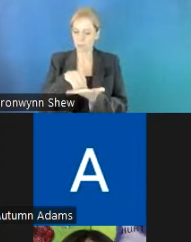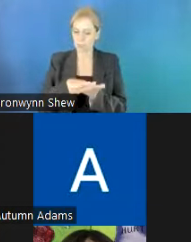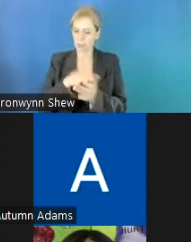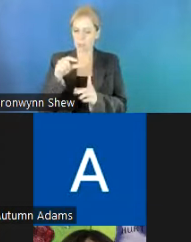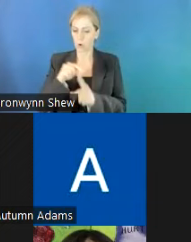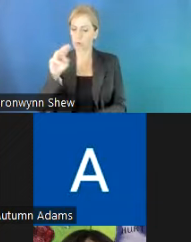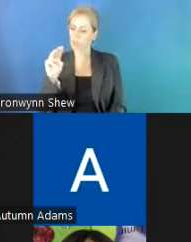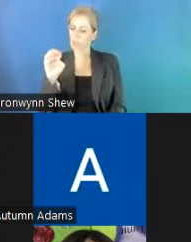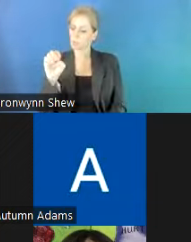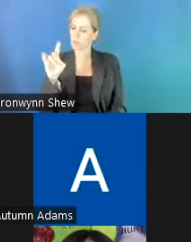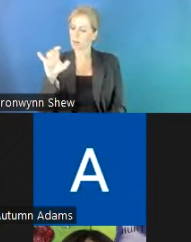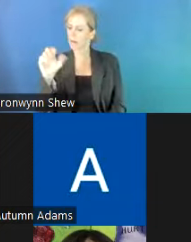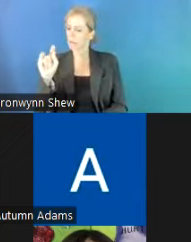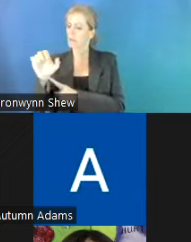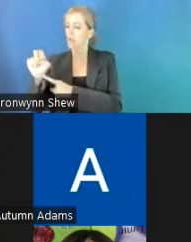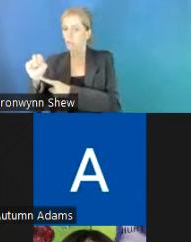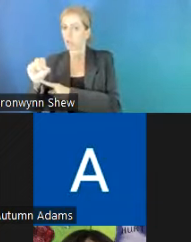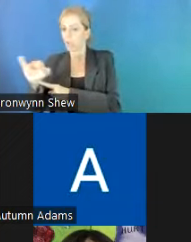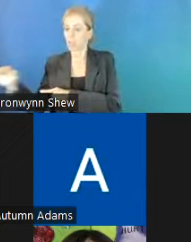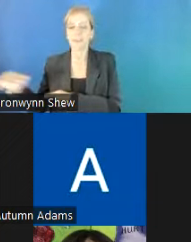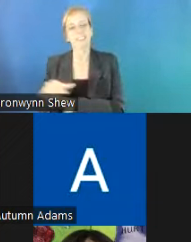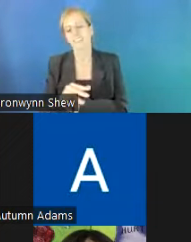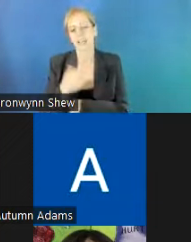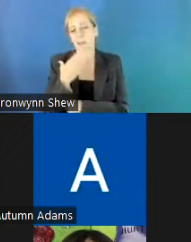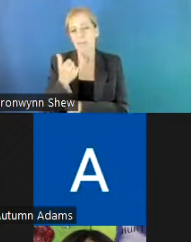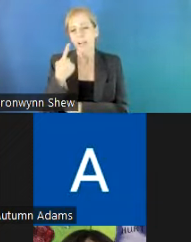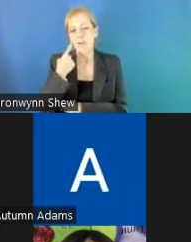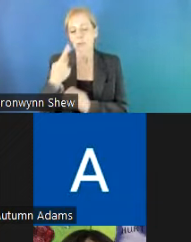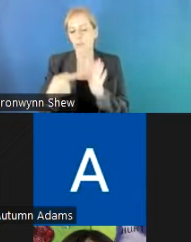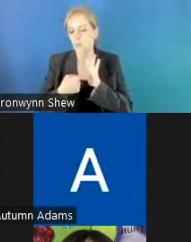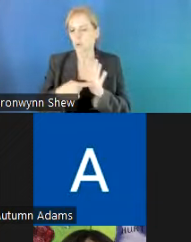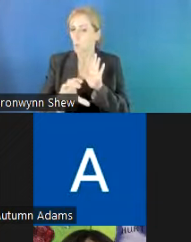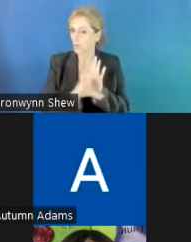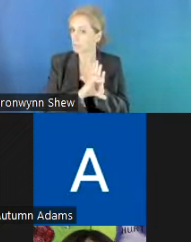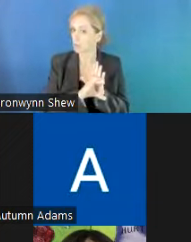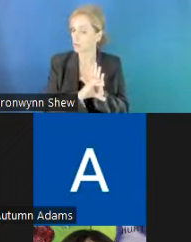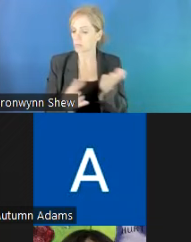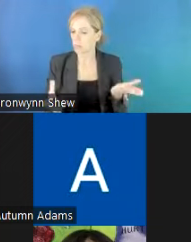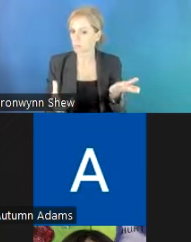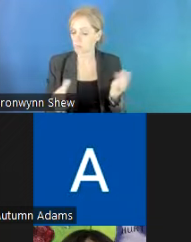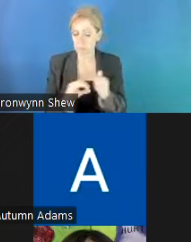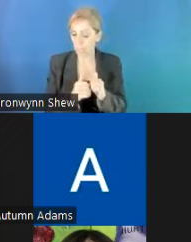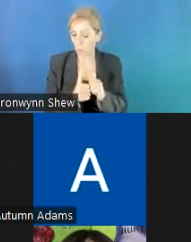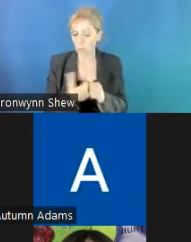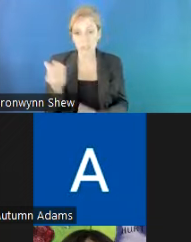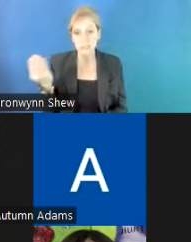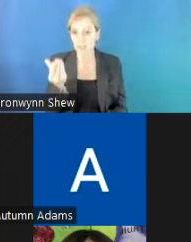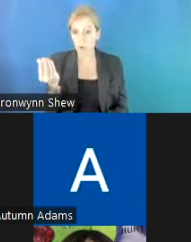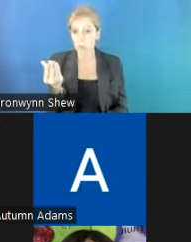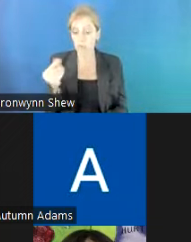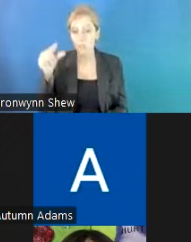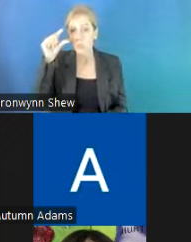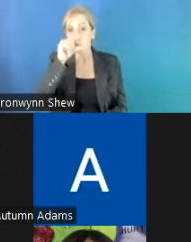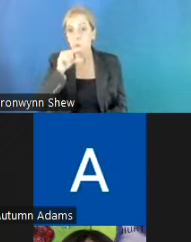Like we all use our phones a lot, and it's really easy to do a Google search, and you can type in the